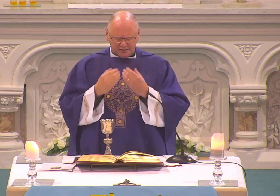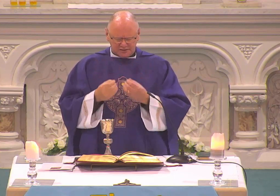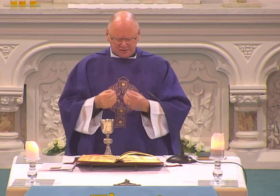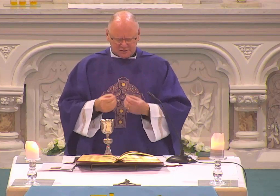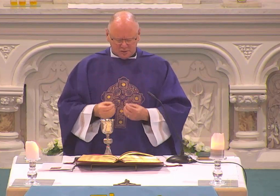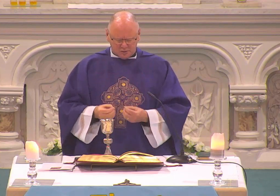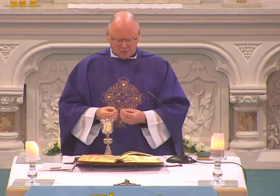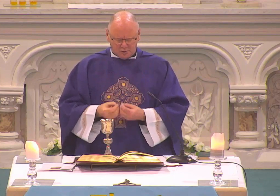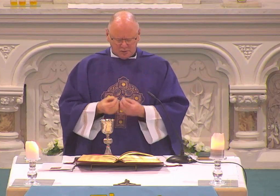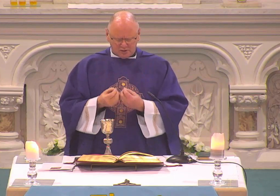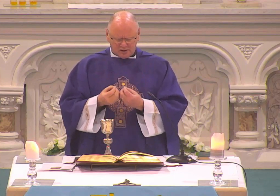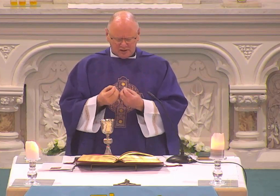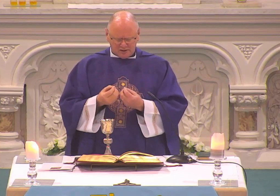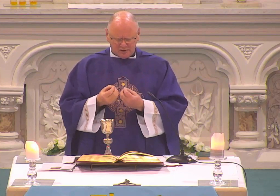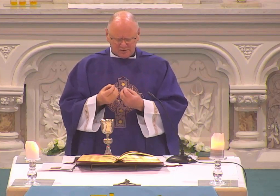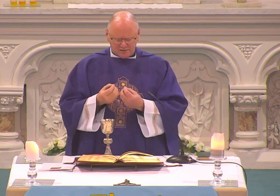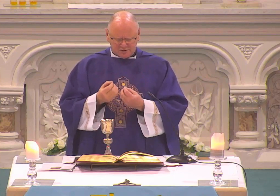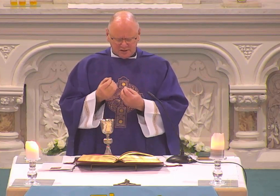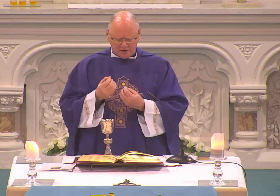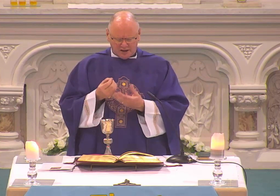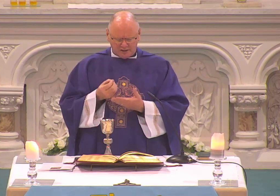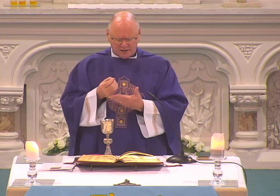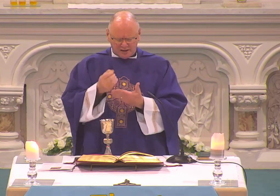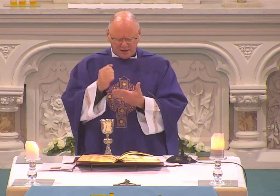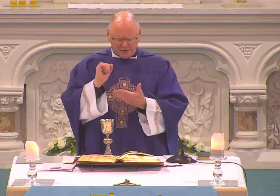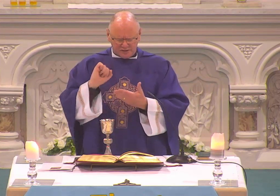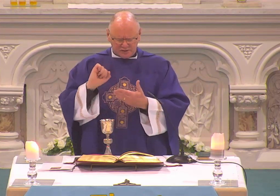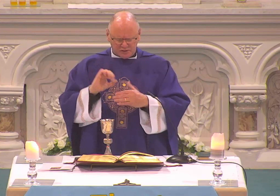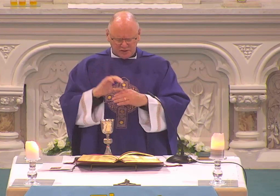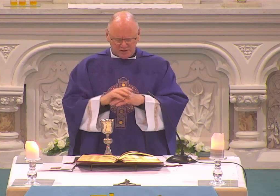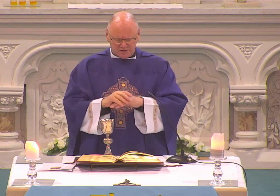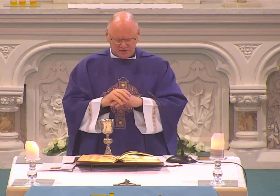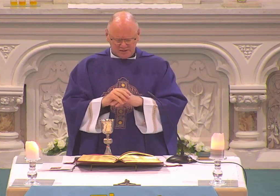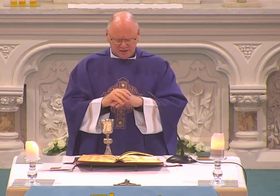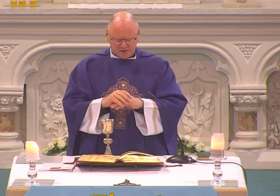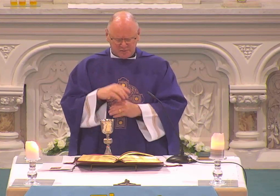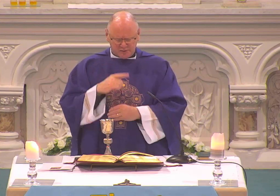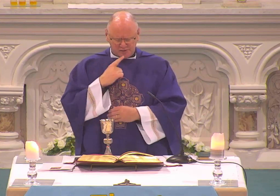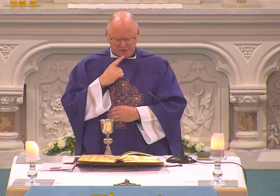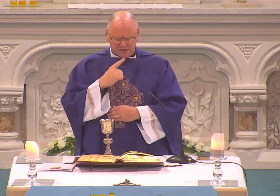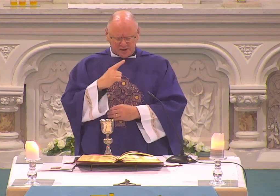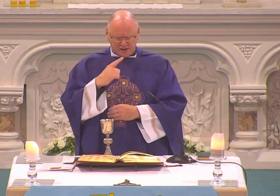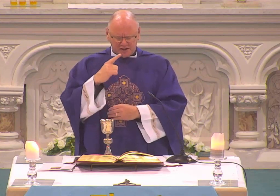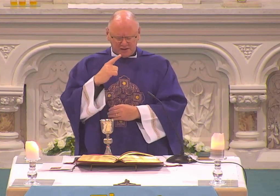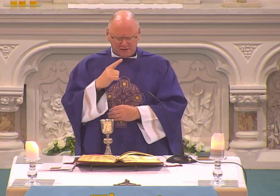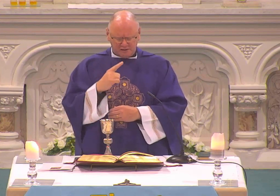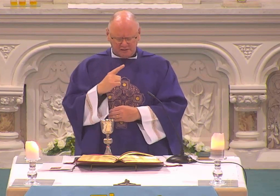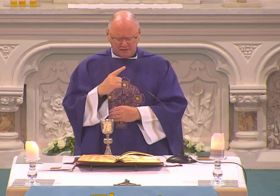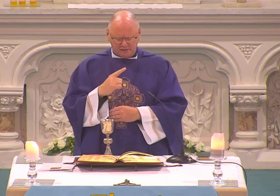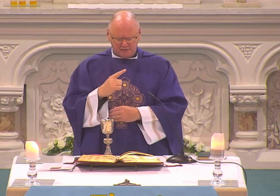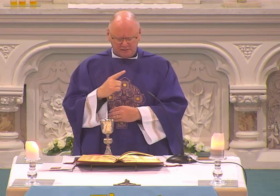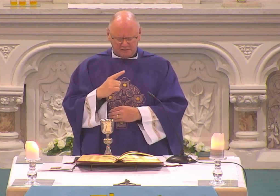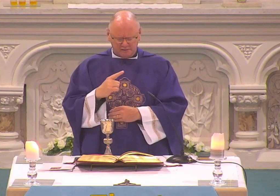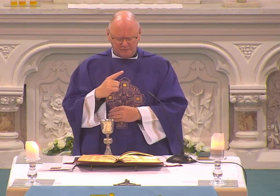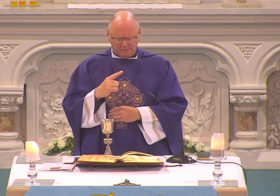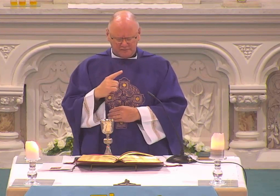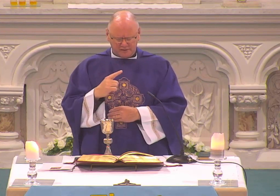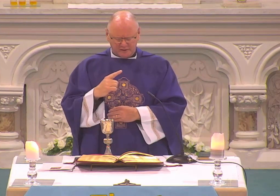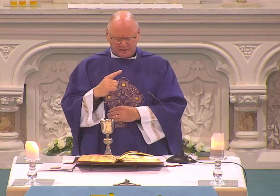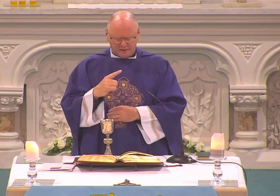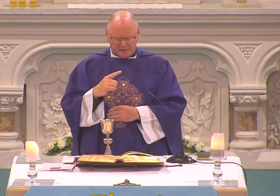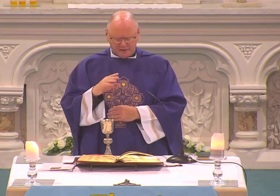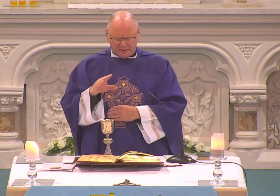thanks, broke it and gave it to his disciples, saying,